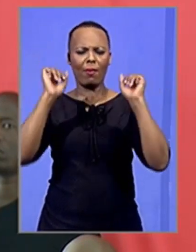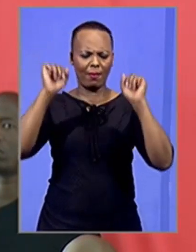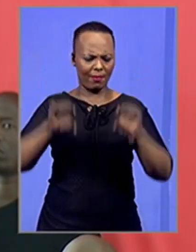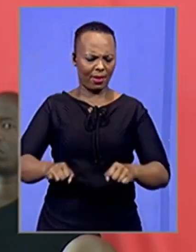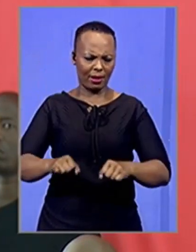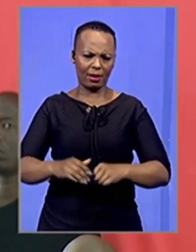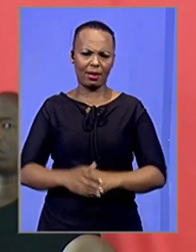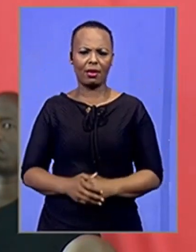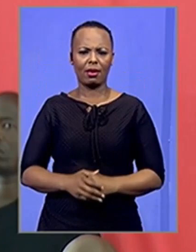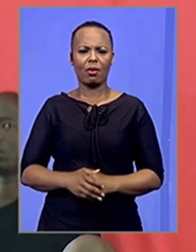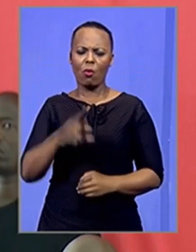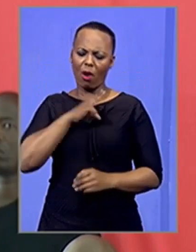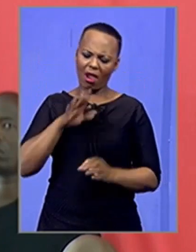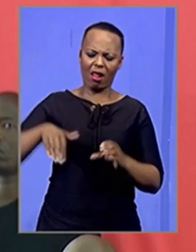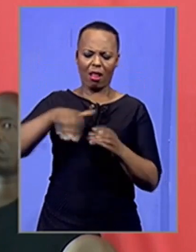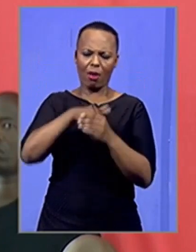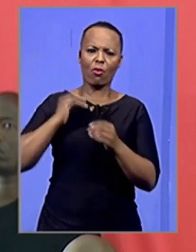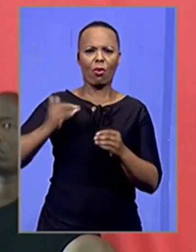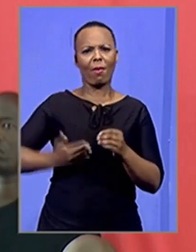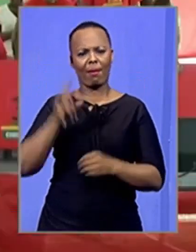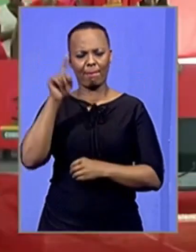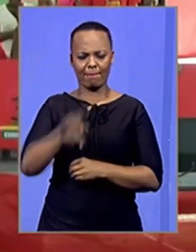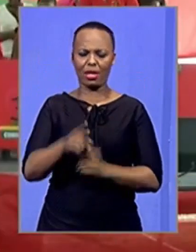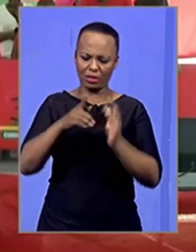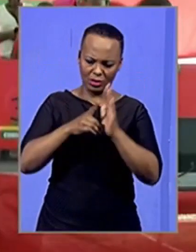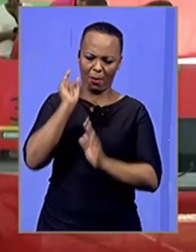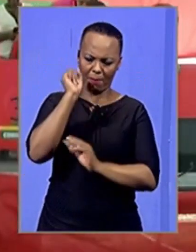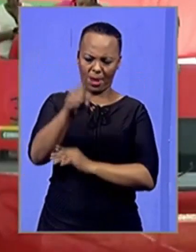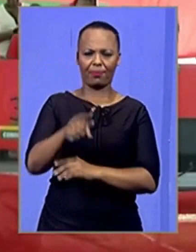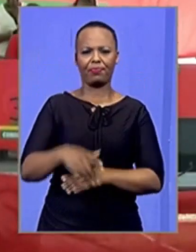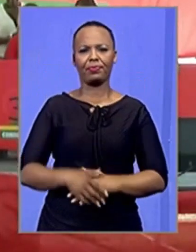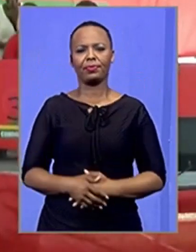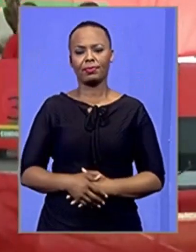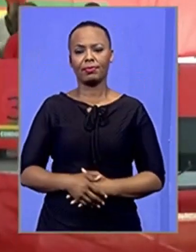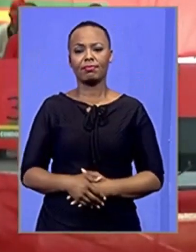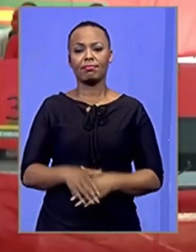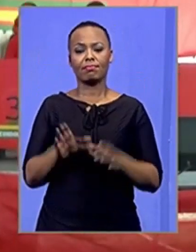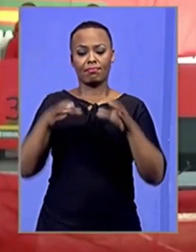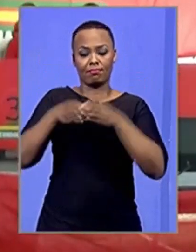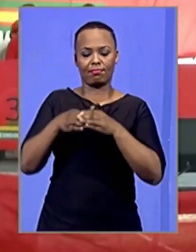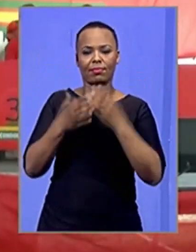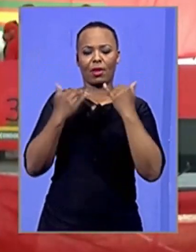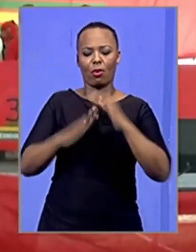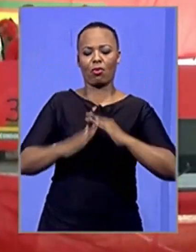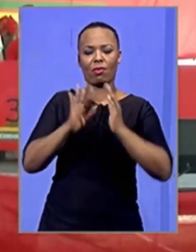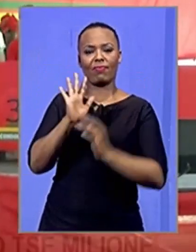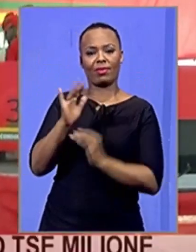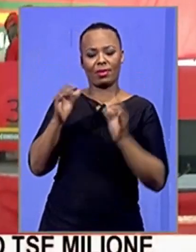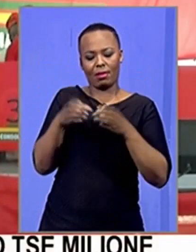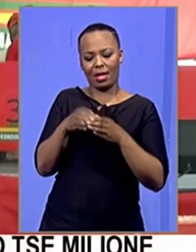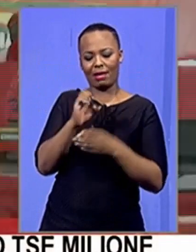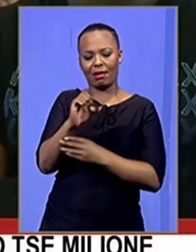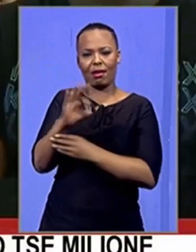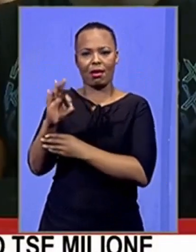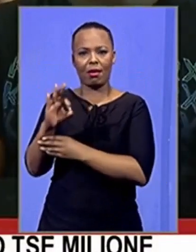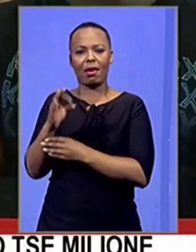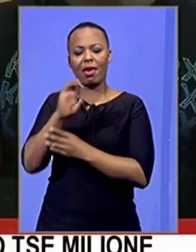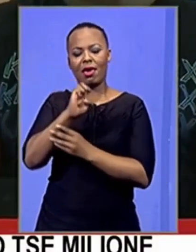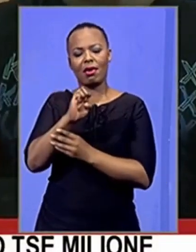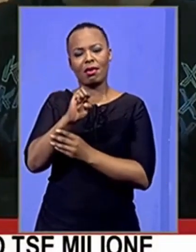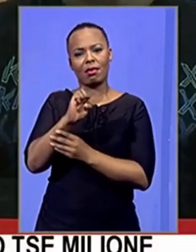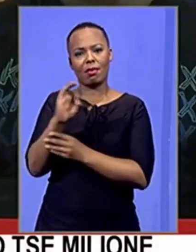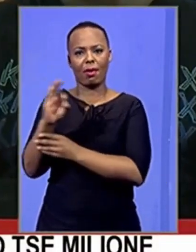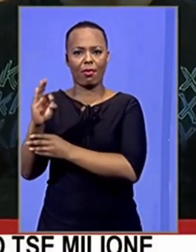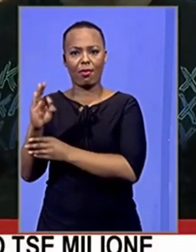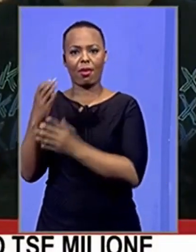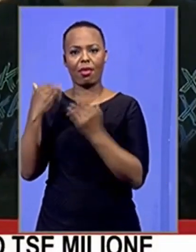the center of that development. Boetapele bo botjha ba moga Eastern Cape bo tobane le mosebetsi wa fihlella palo ya ditho